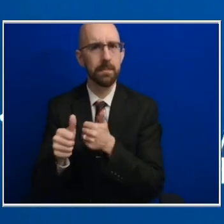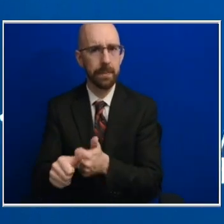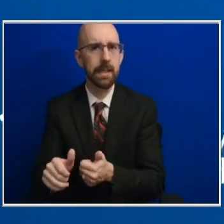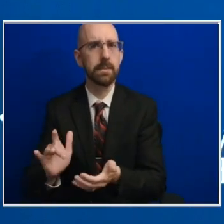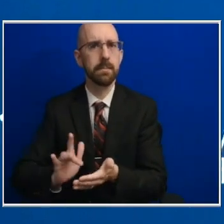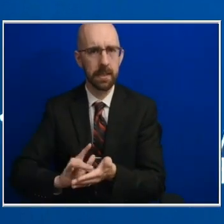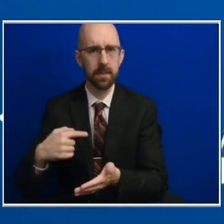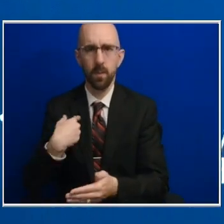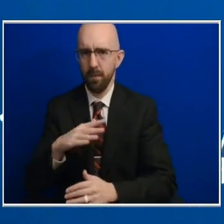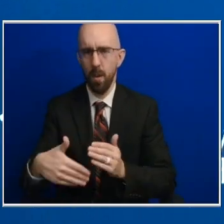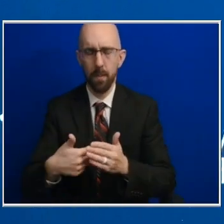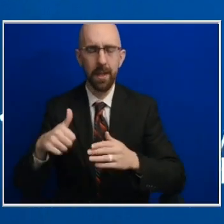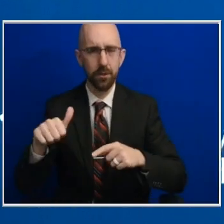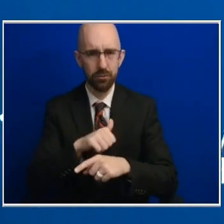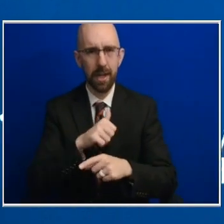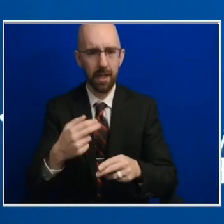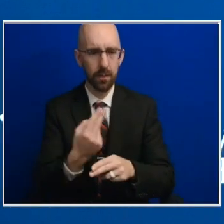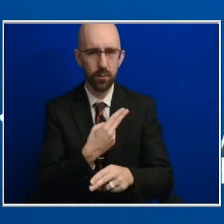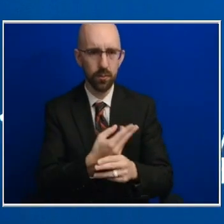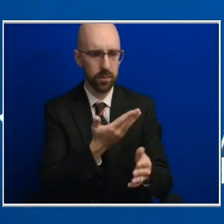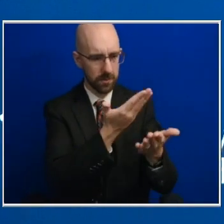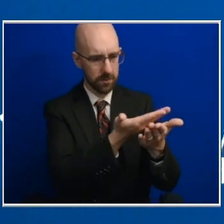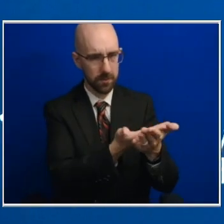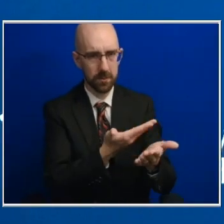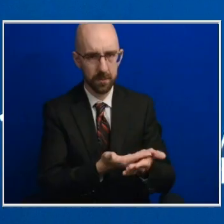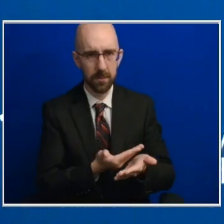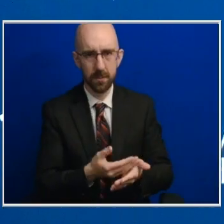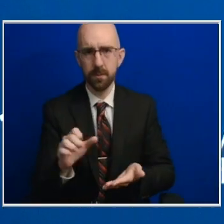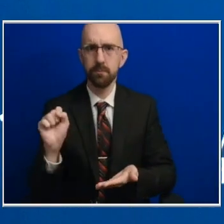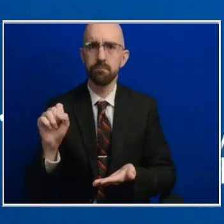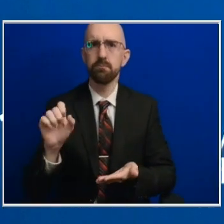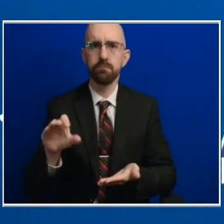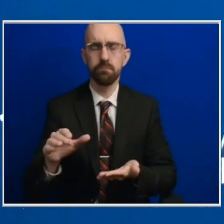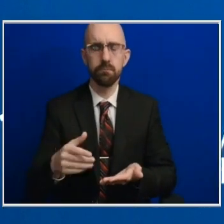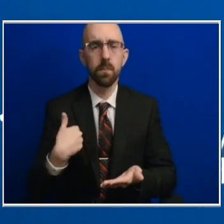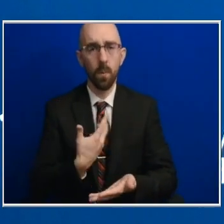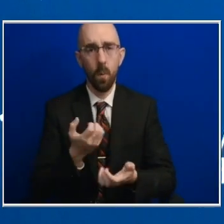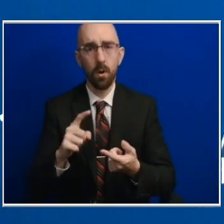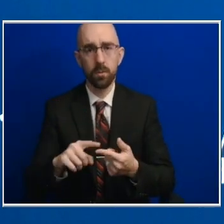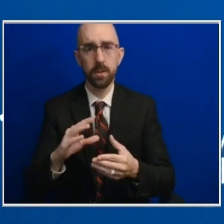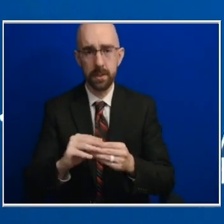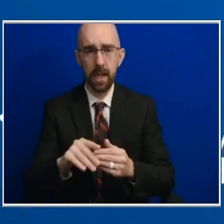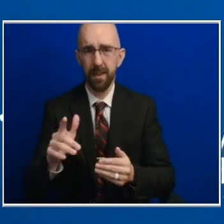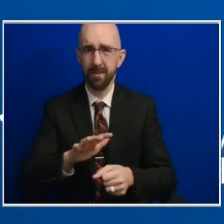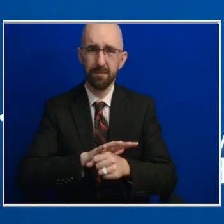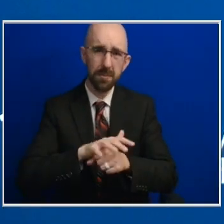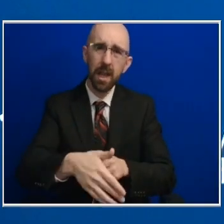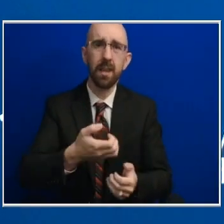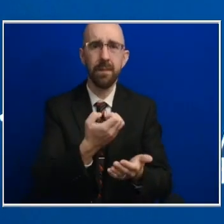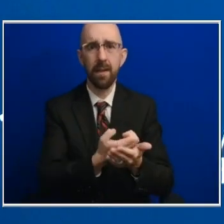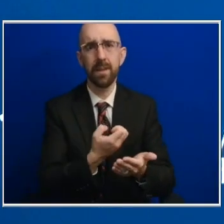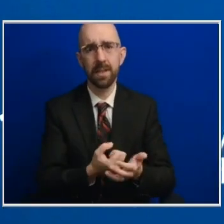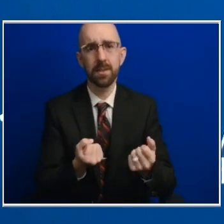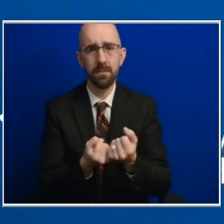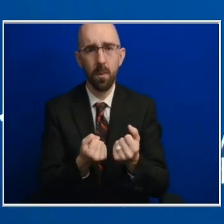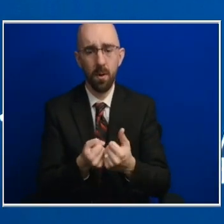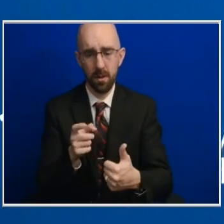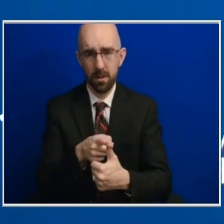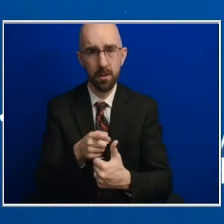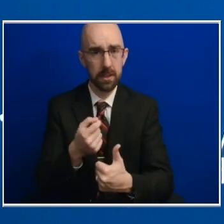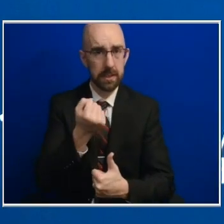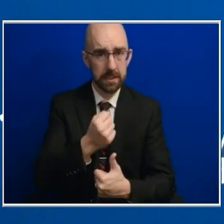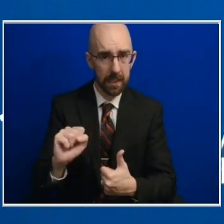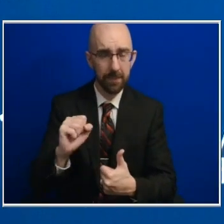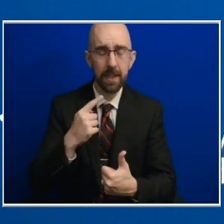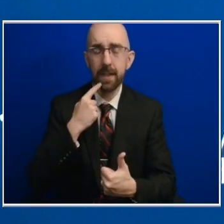in evidence-based medicine. And what we'd like to say is that there is an abundance of evidence to support, number one, the safety and efficacy of